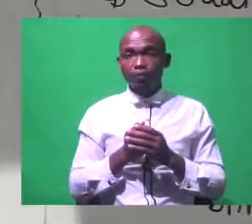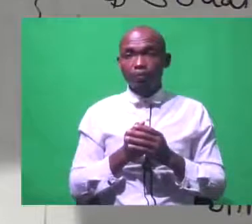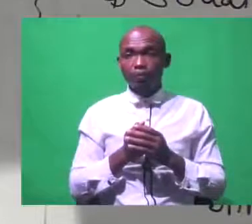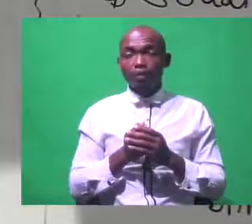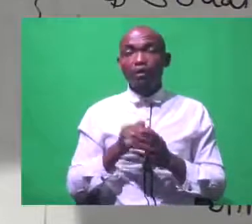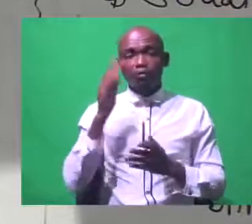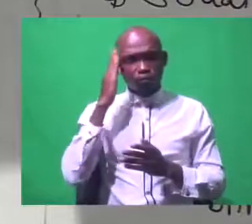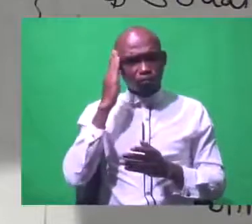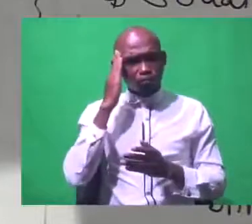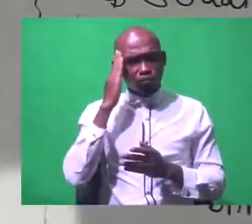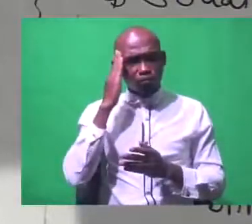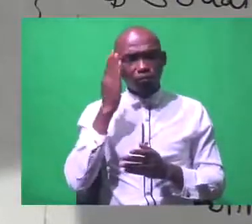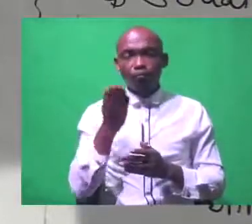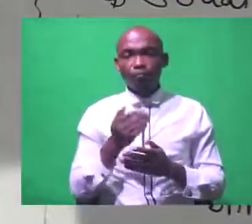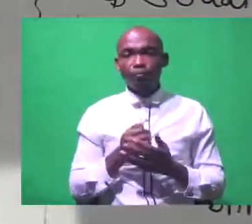Are we together?